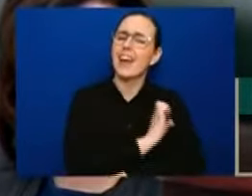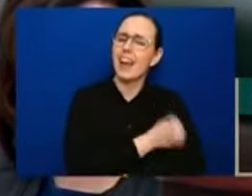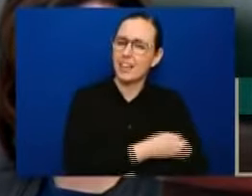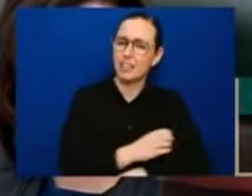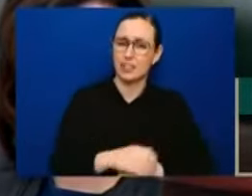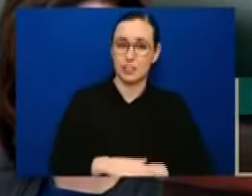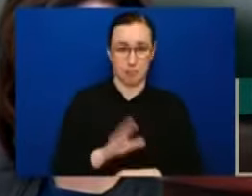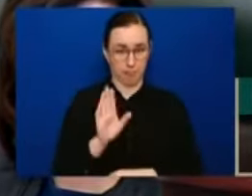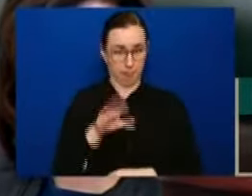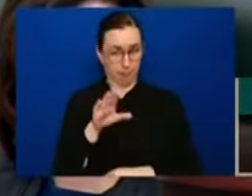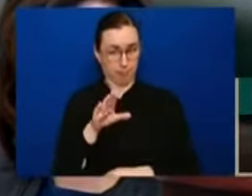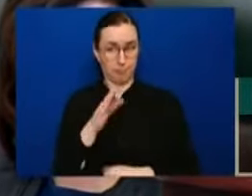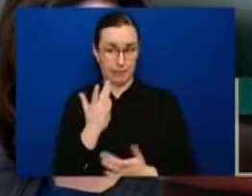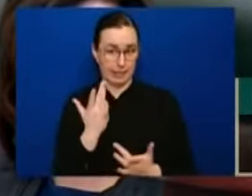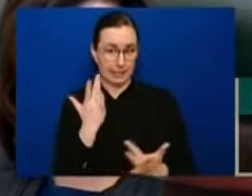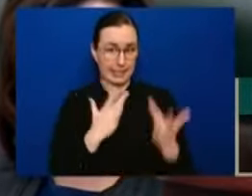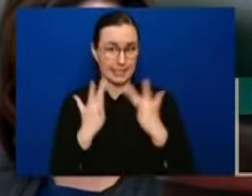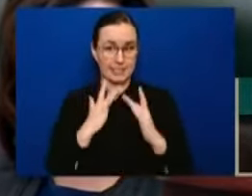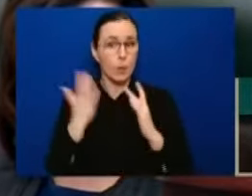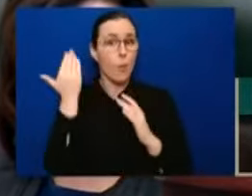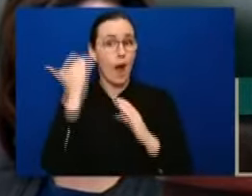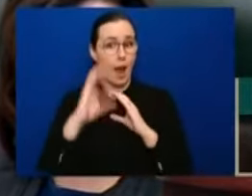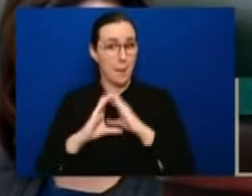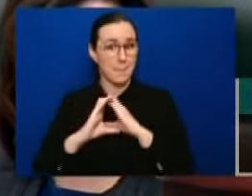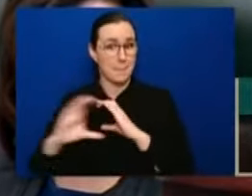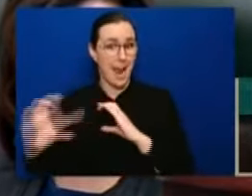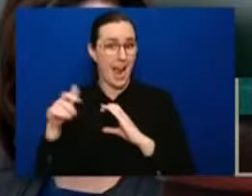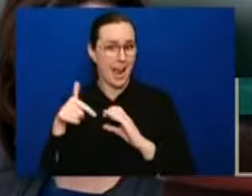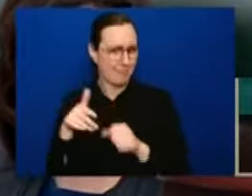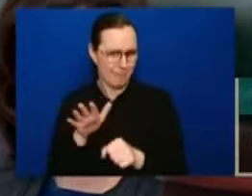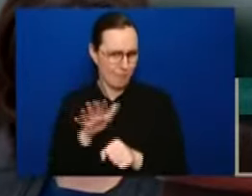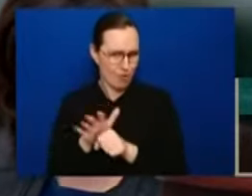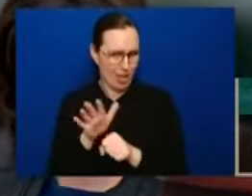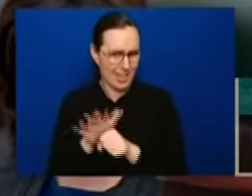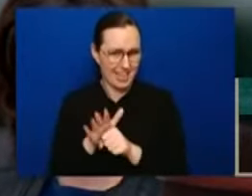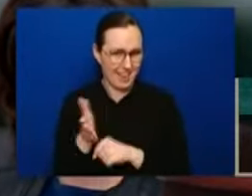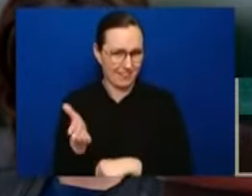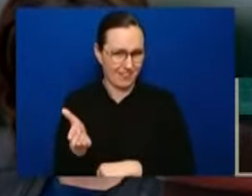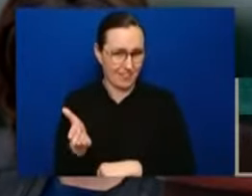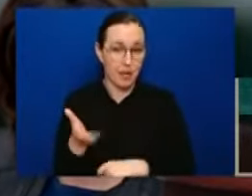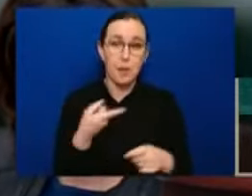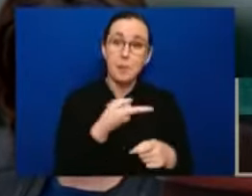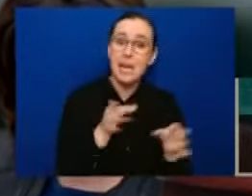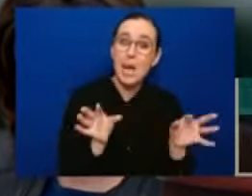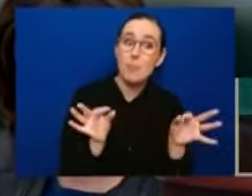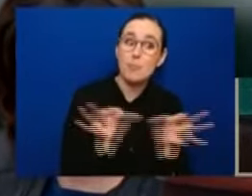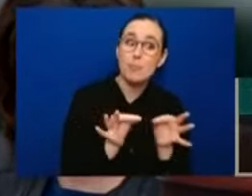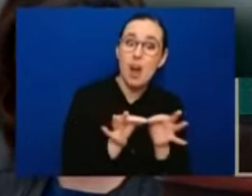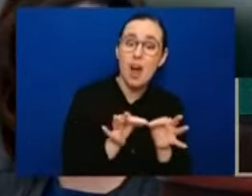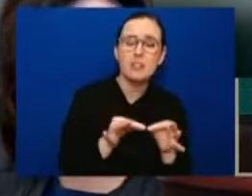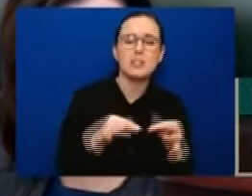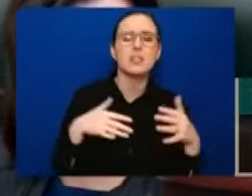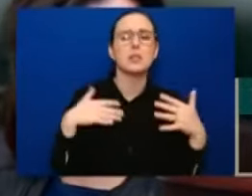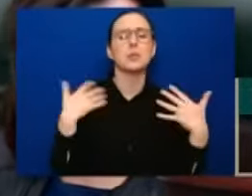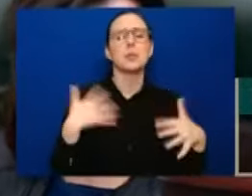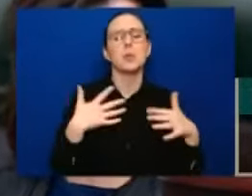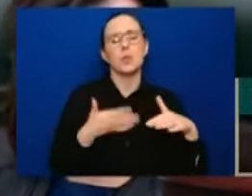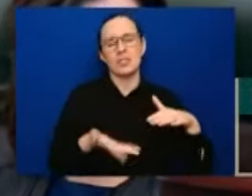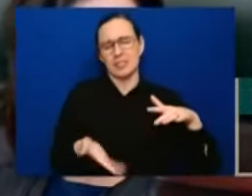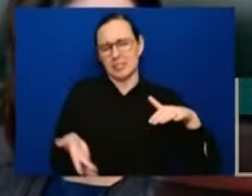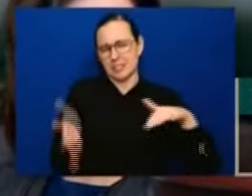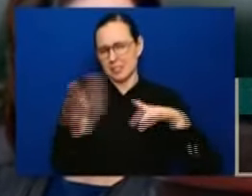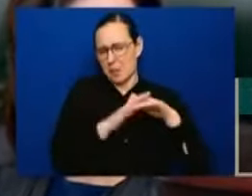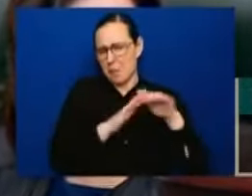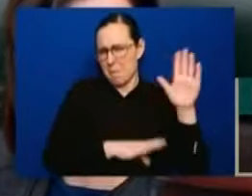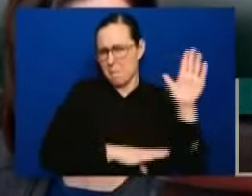times resulting in crippling Alberta price discounts. However, Mr. Speaker, I'm pleased today to say that there's significant progress